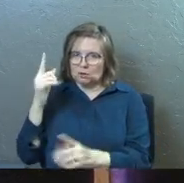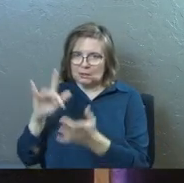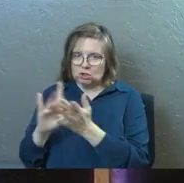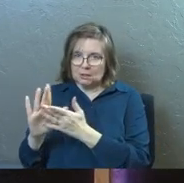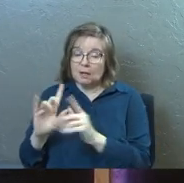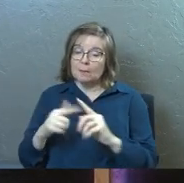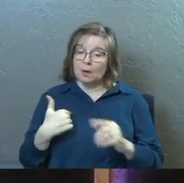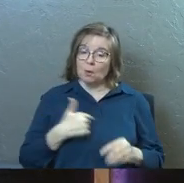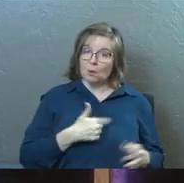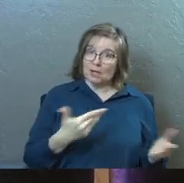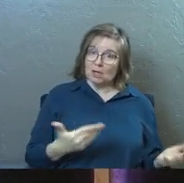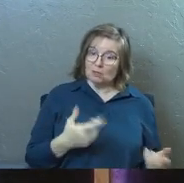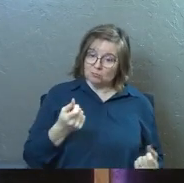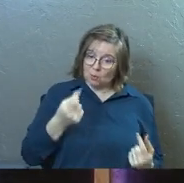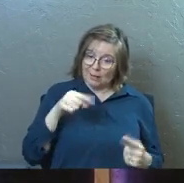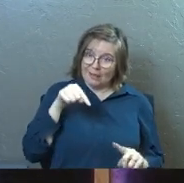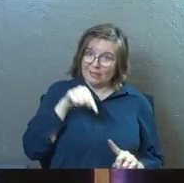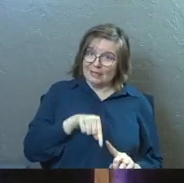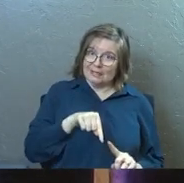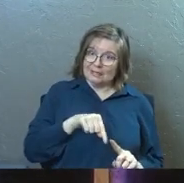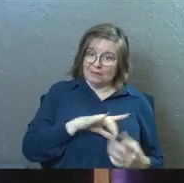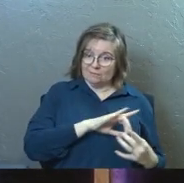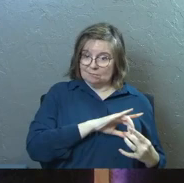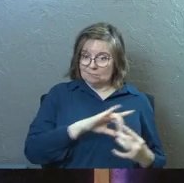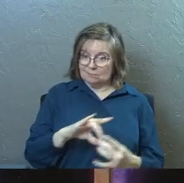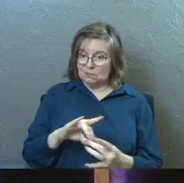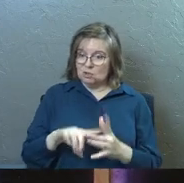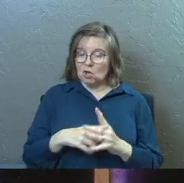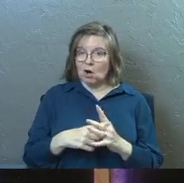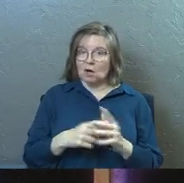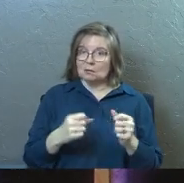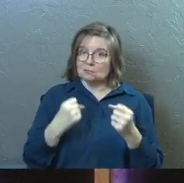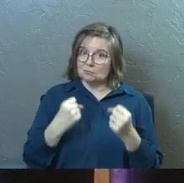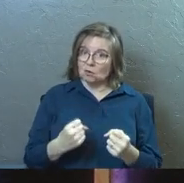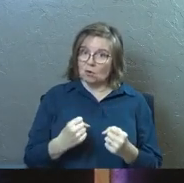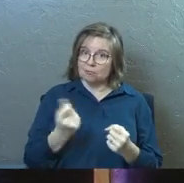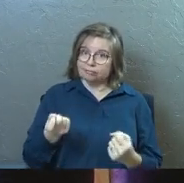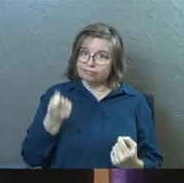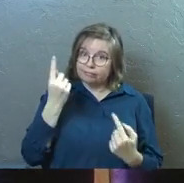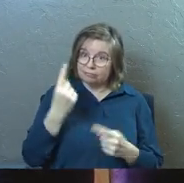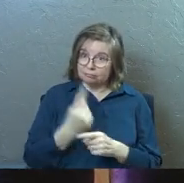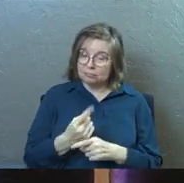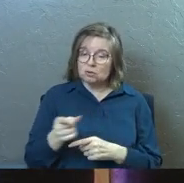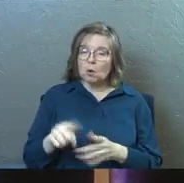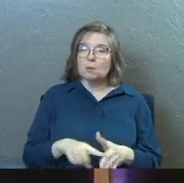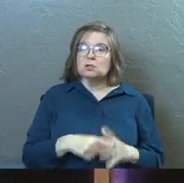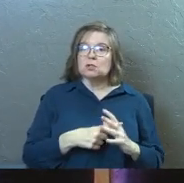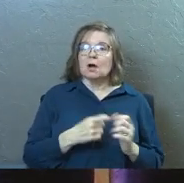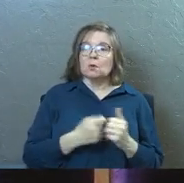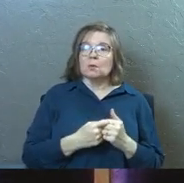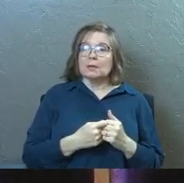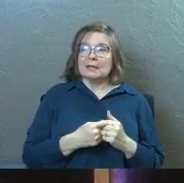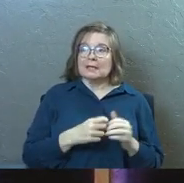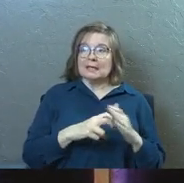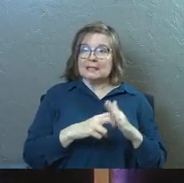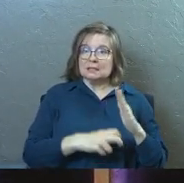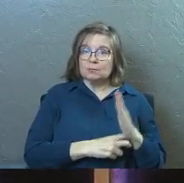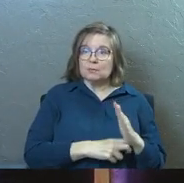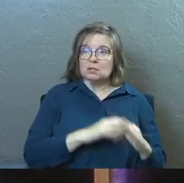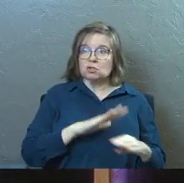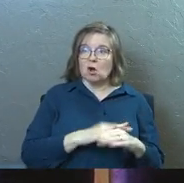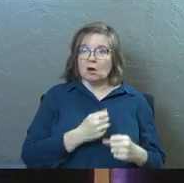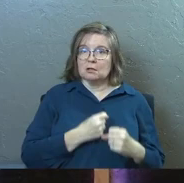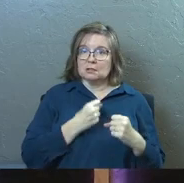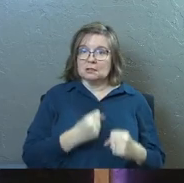we are here. And if you're gonna build a bridge, you gotta start on solid ground, amen? And so he starts his bridge